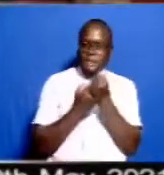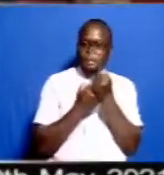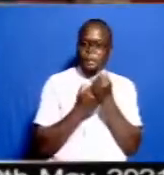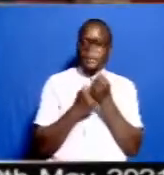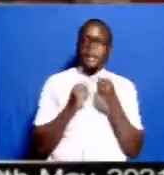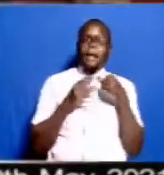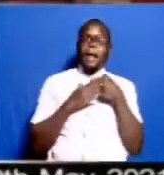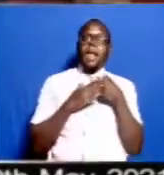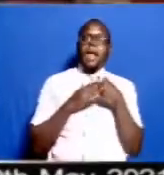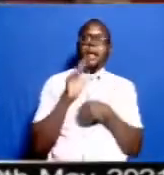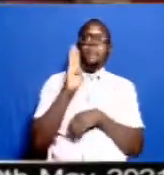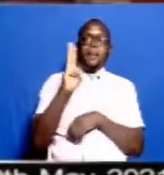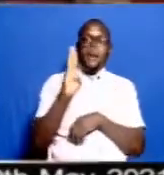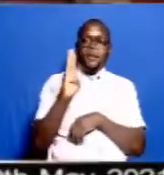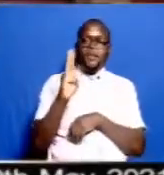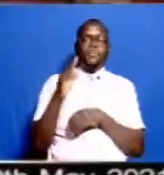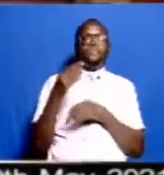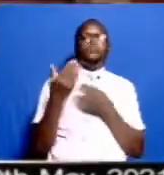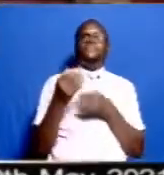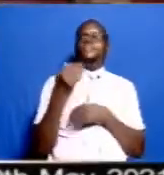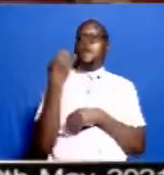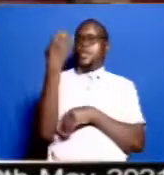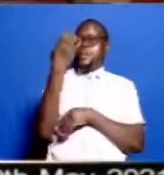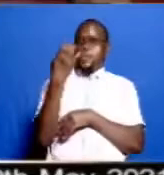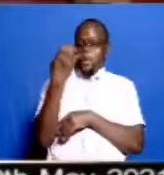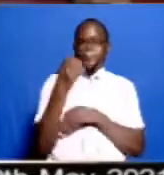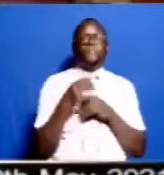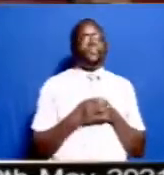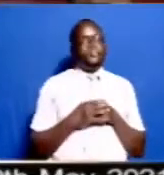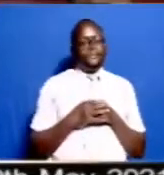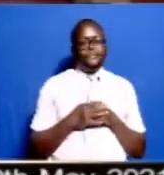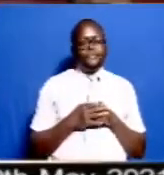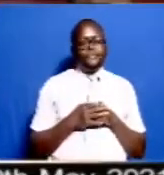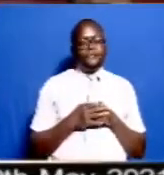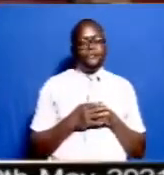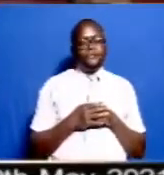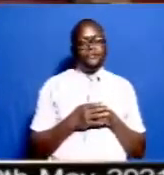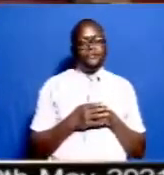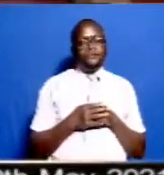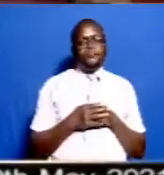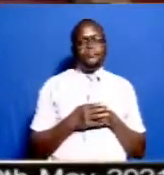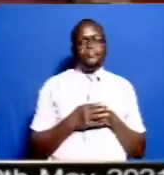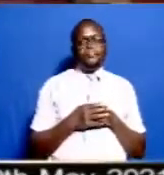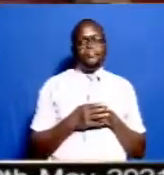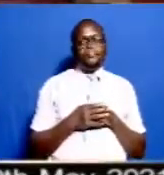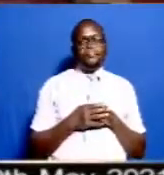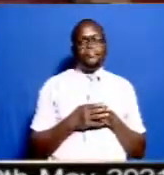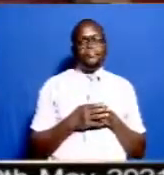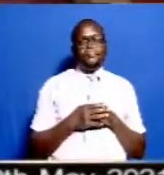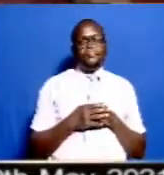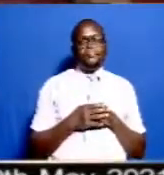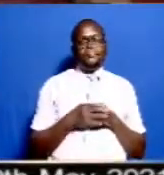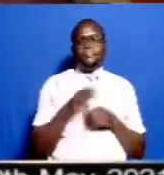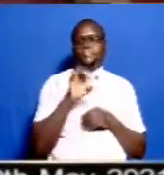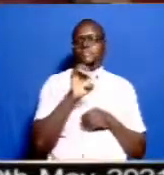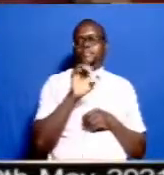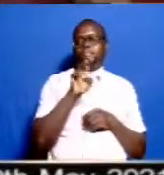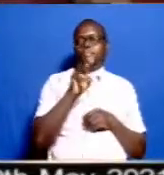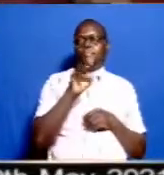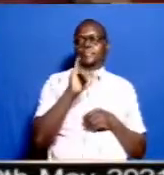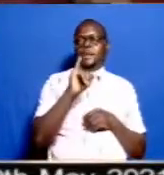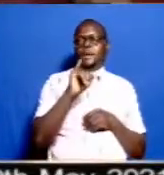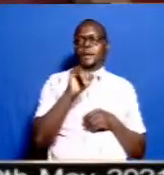9 billion euro bailout. The Emirates made a loss of